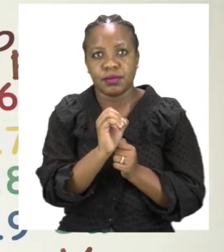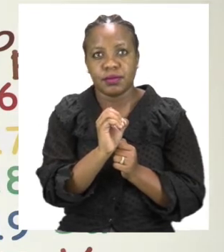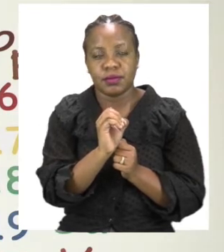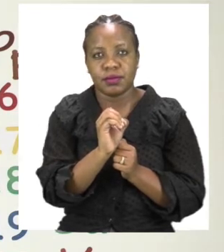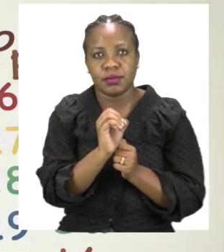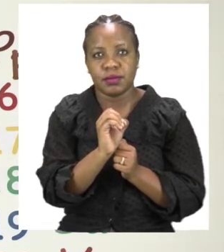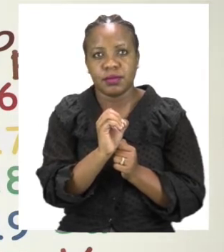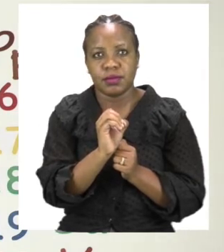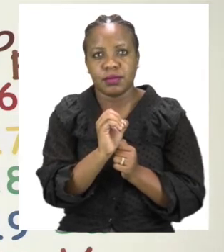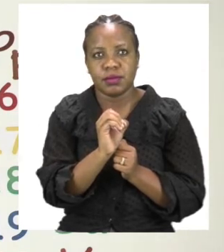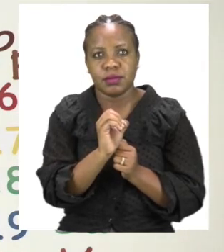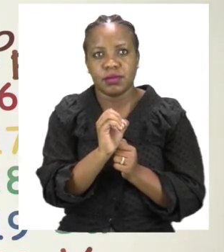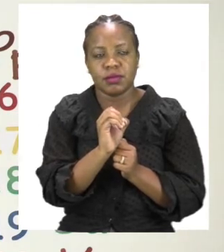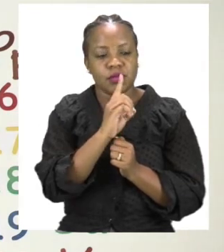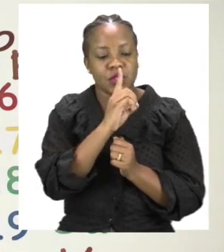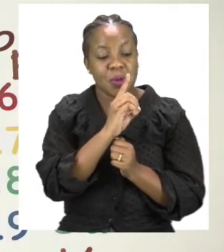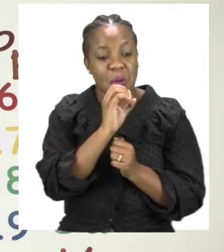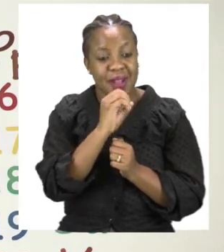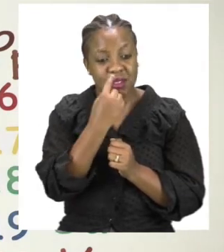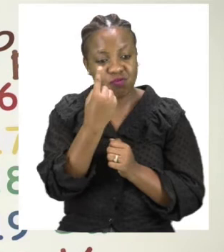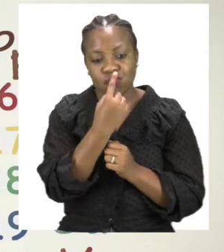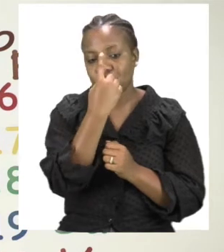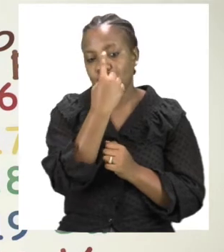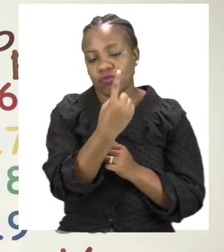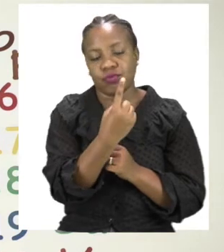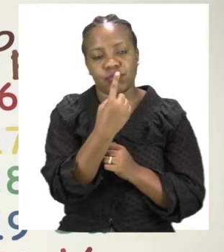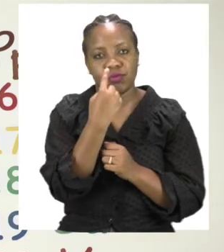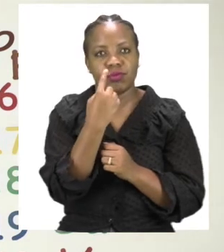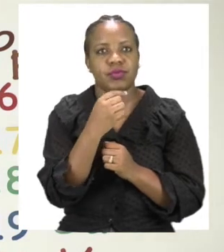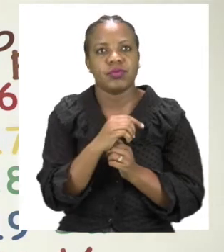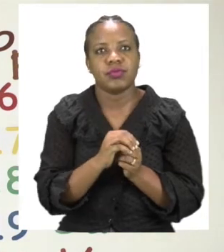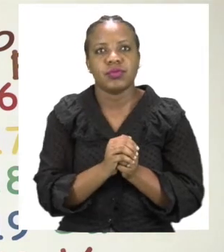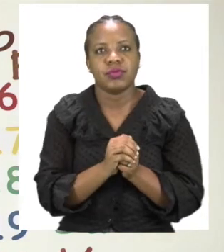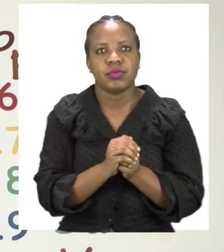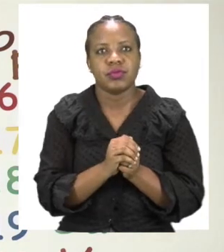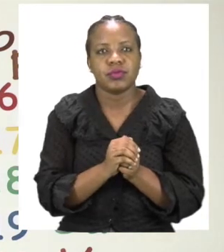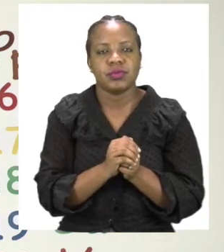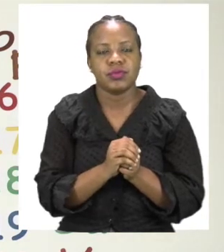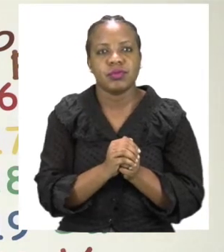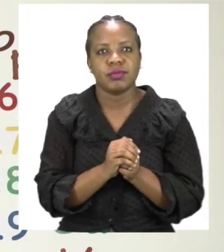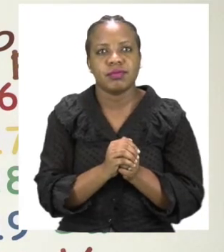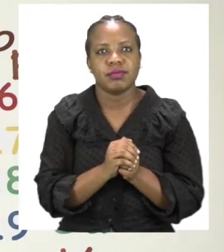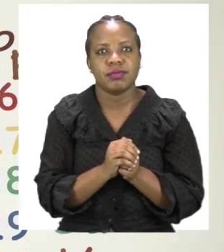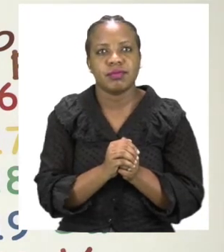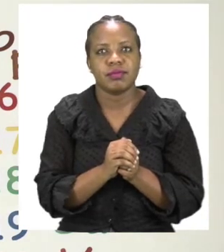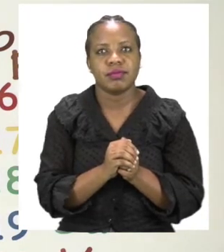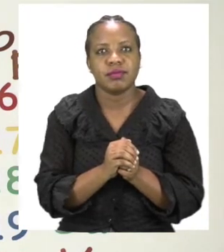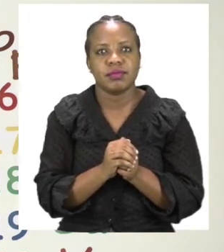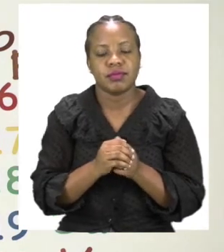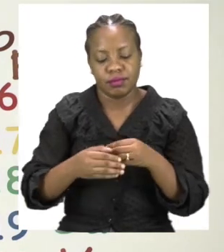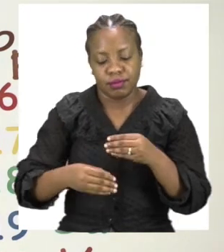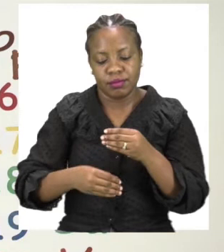So we have the 100 by itself. After that, we are going to say